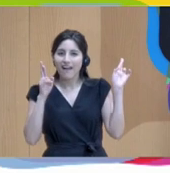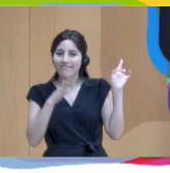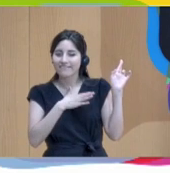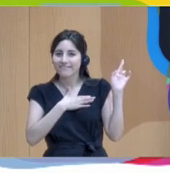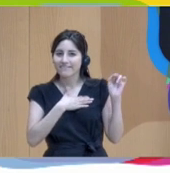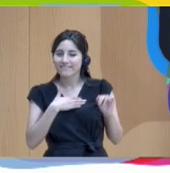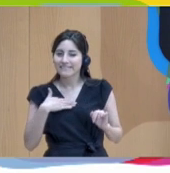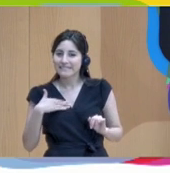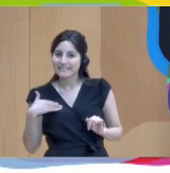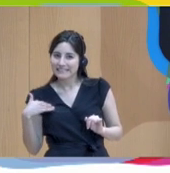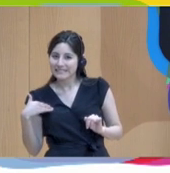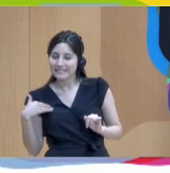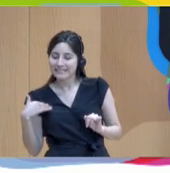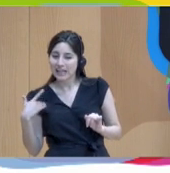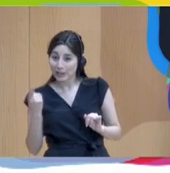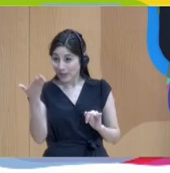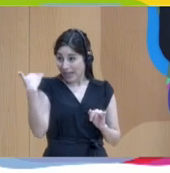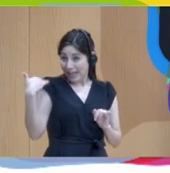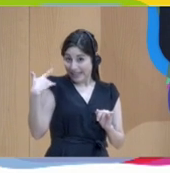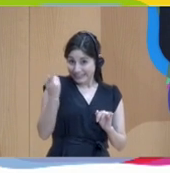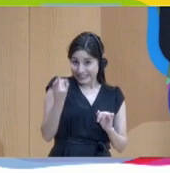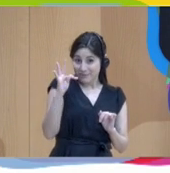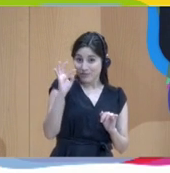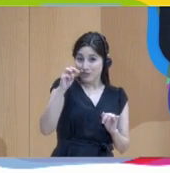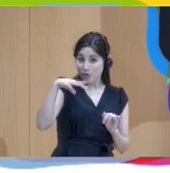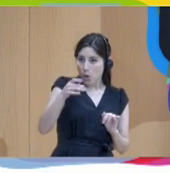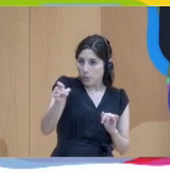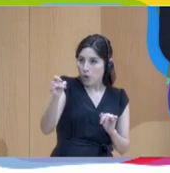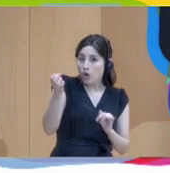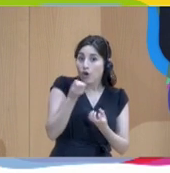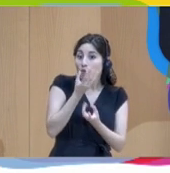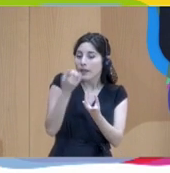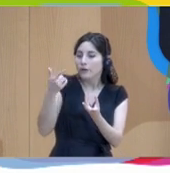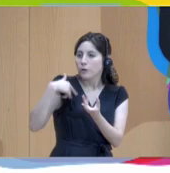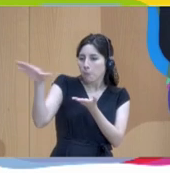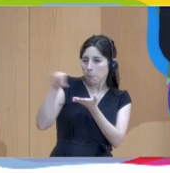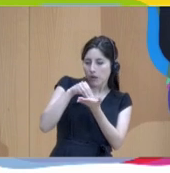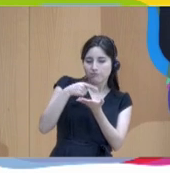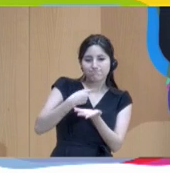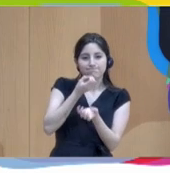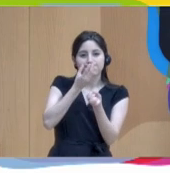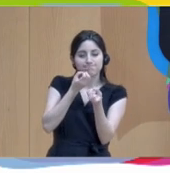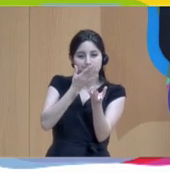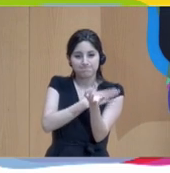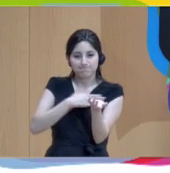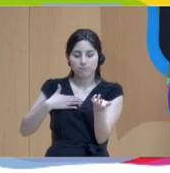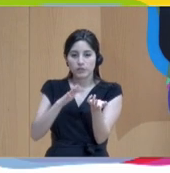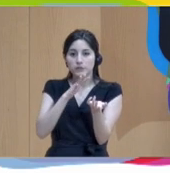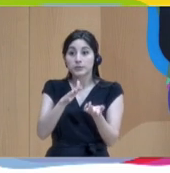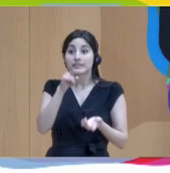comment to Tom that the need to get management involved in this training, it